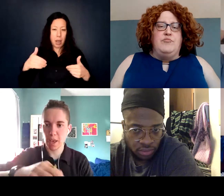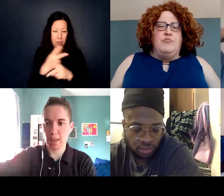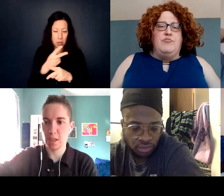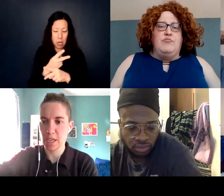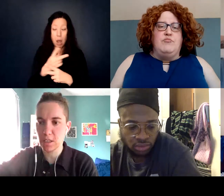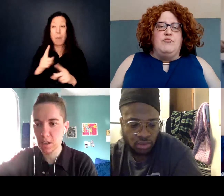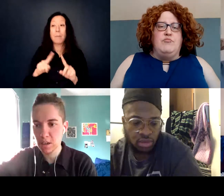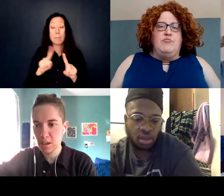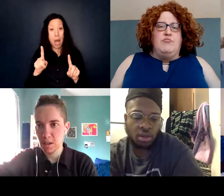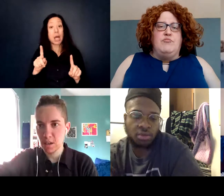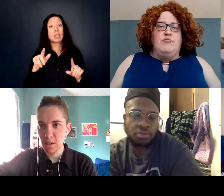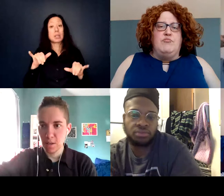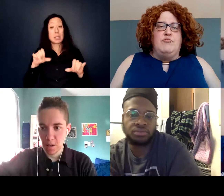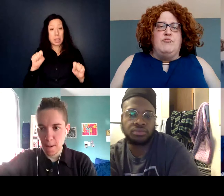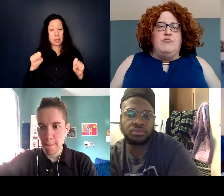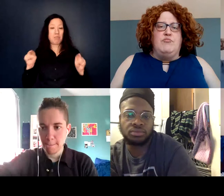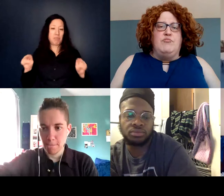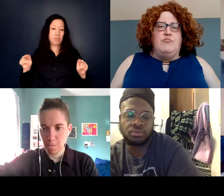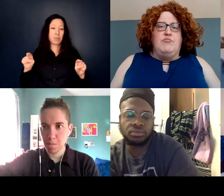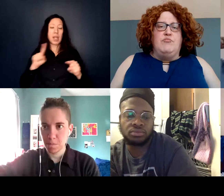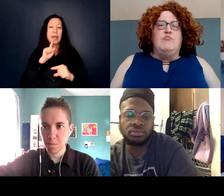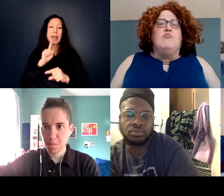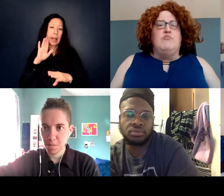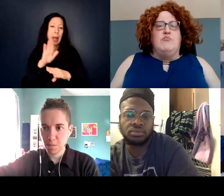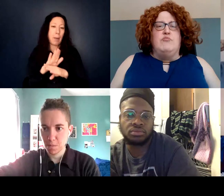level at the least.